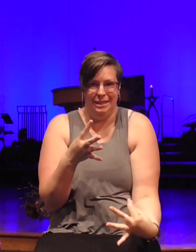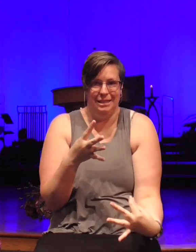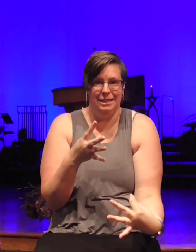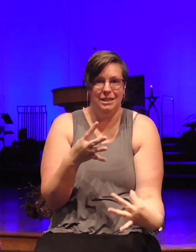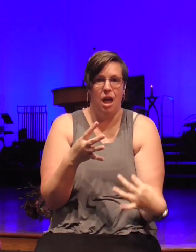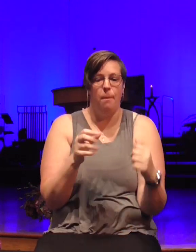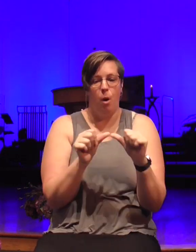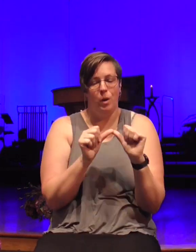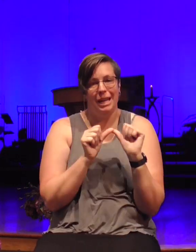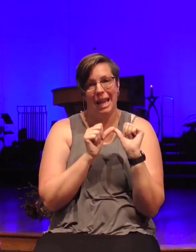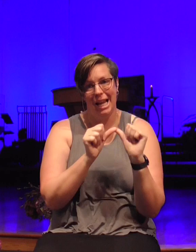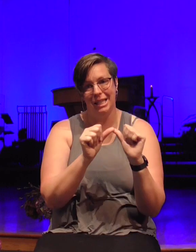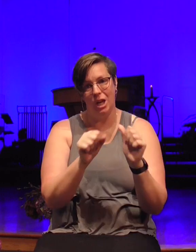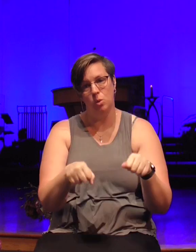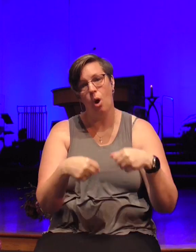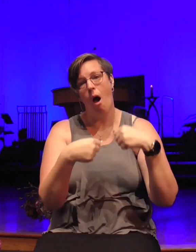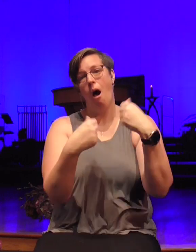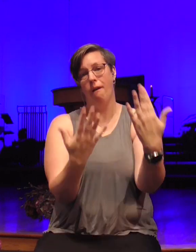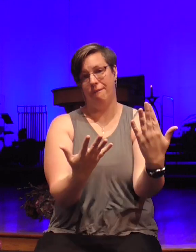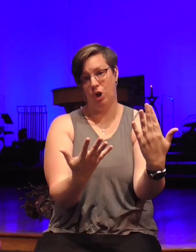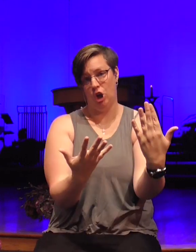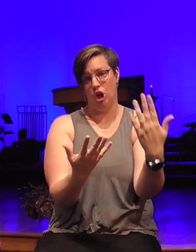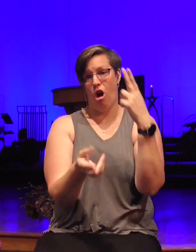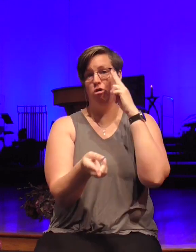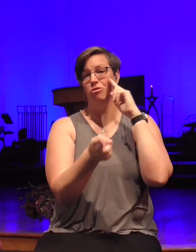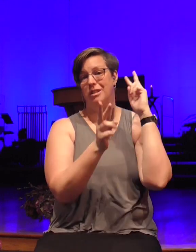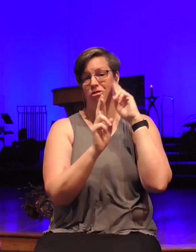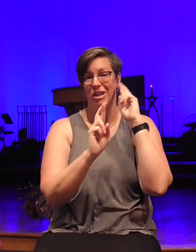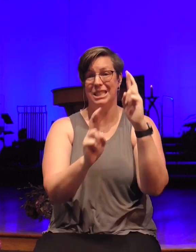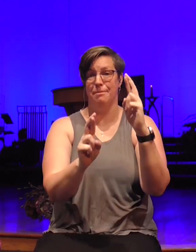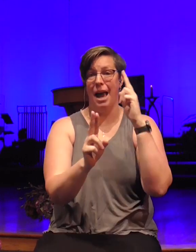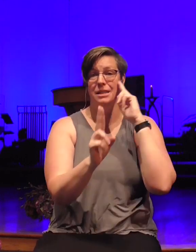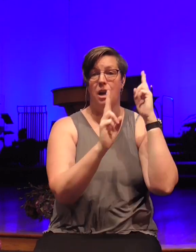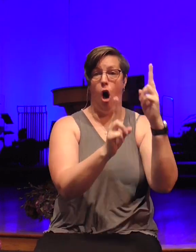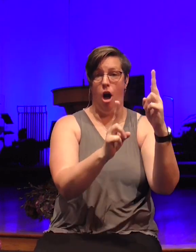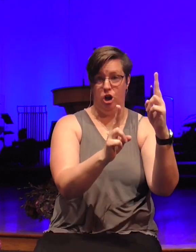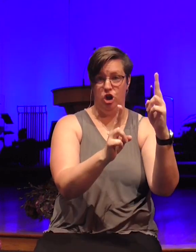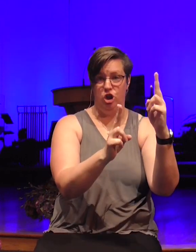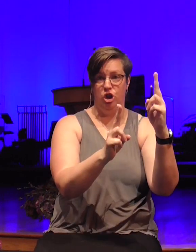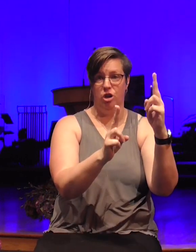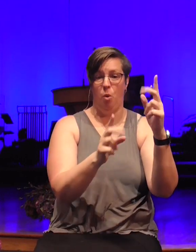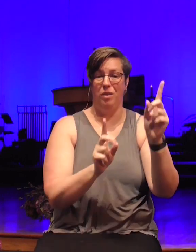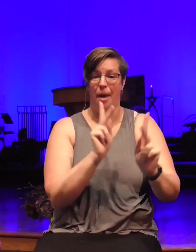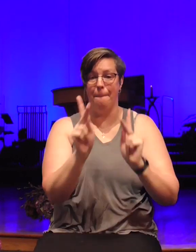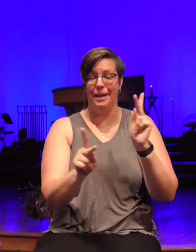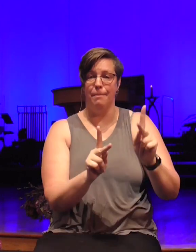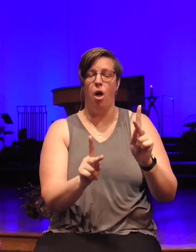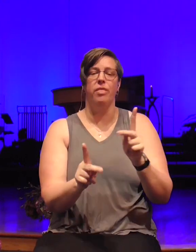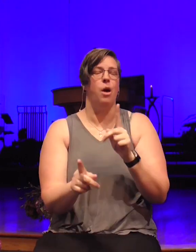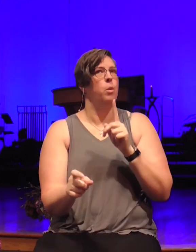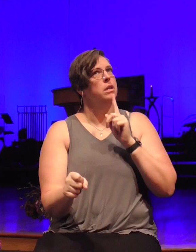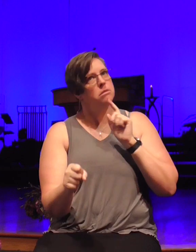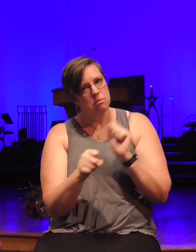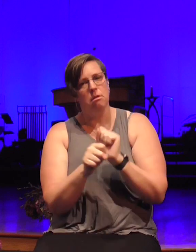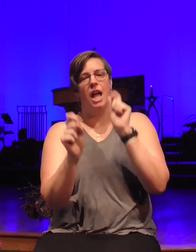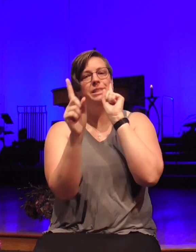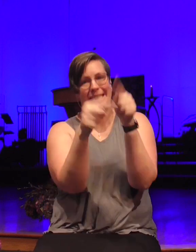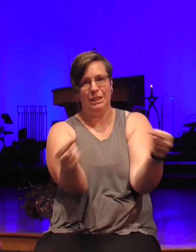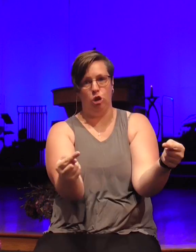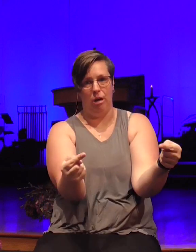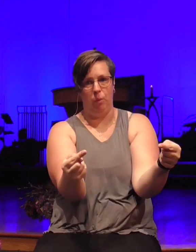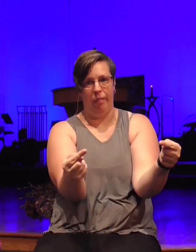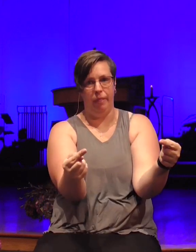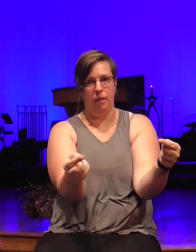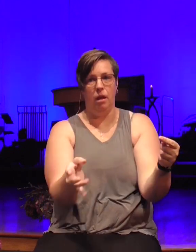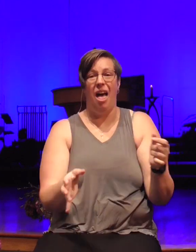offer respect and honor to people that we vehemently disagree with. That, to me, is